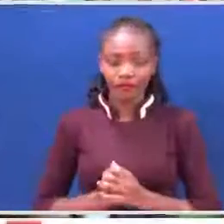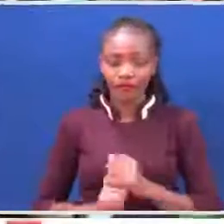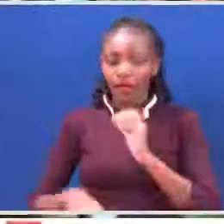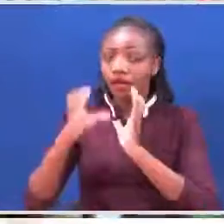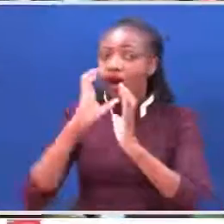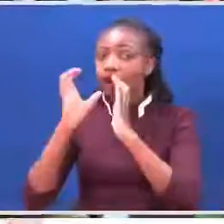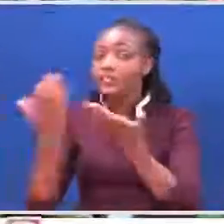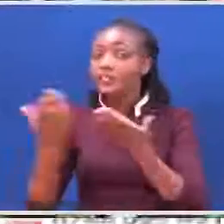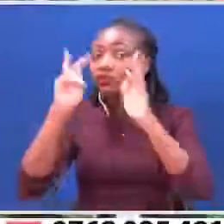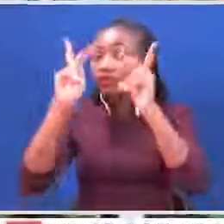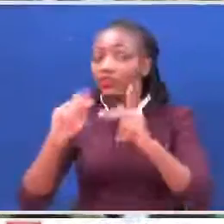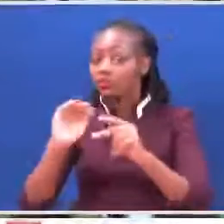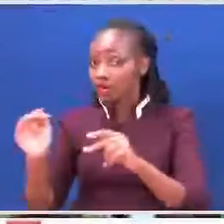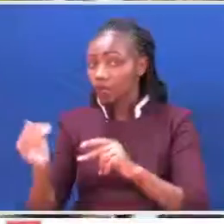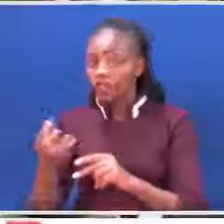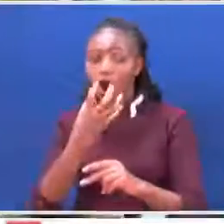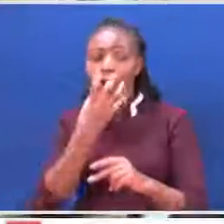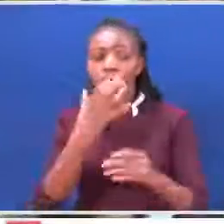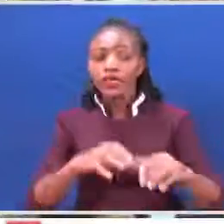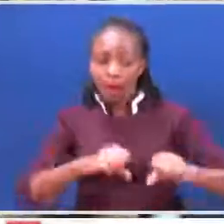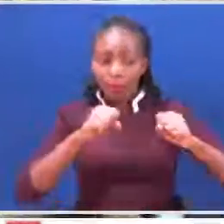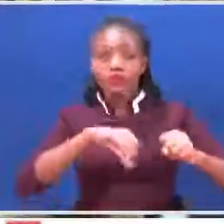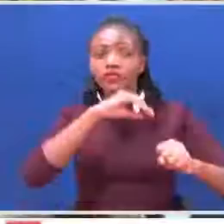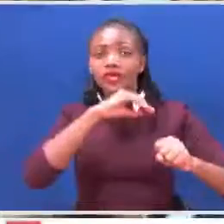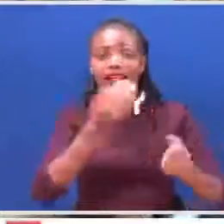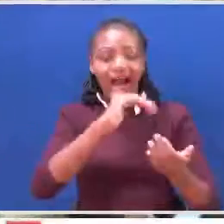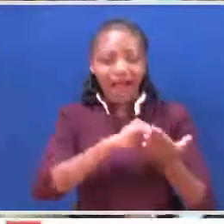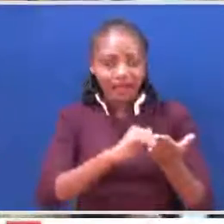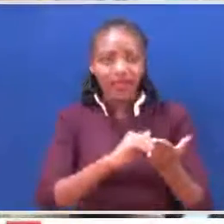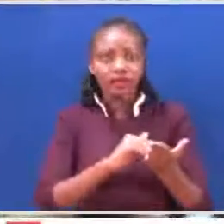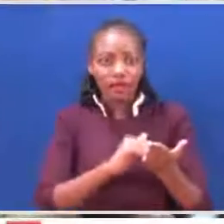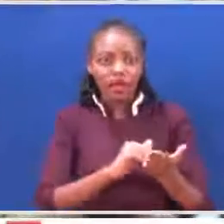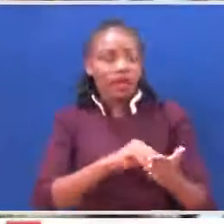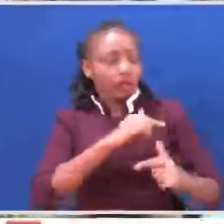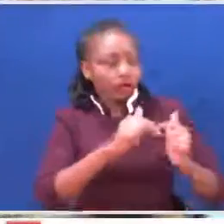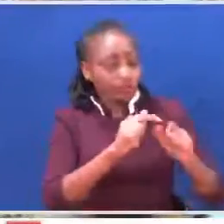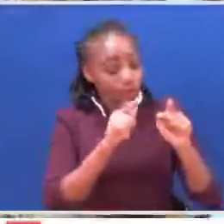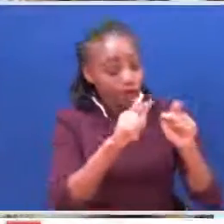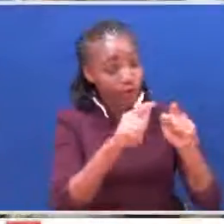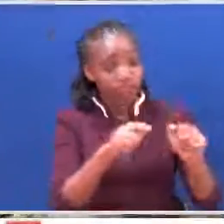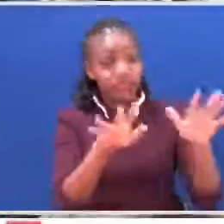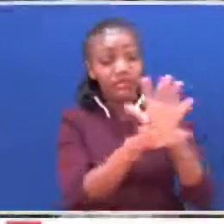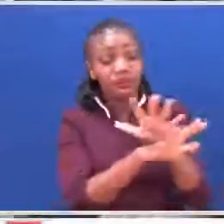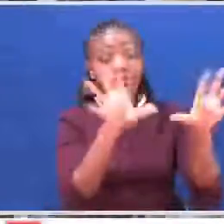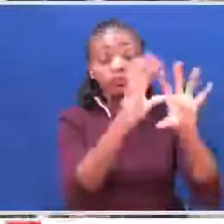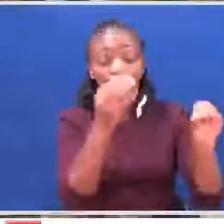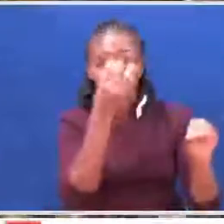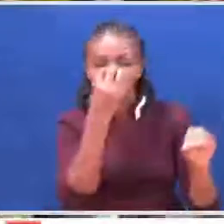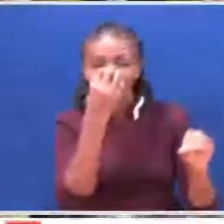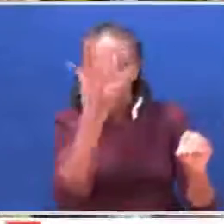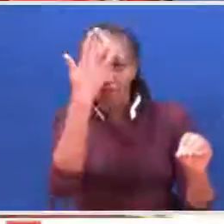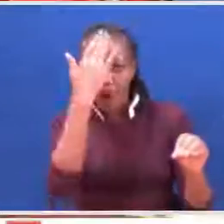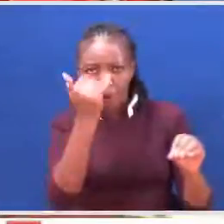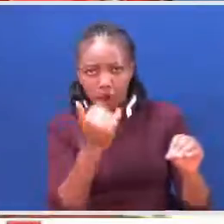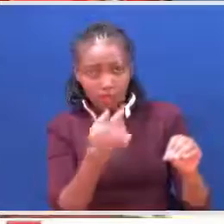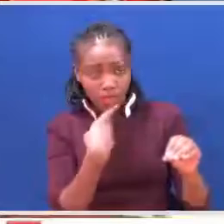Speaking in Kisumu, ODM leader Raila Odinga has yet again launched a scathing attack against the deputy president, daring him for